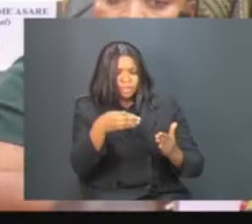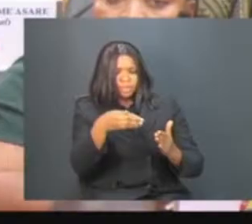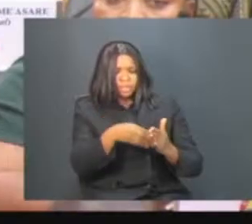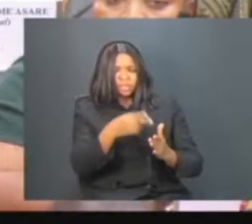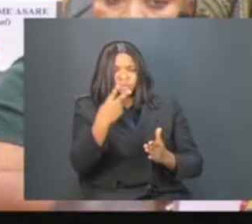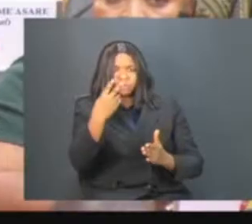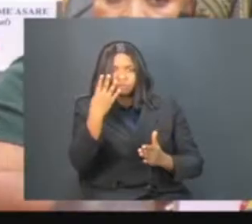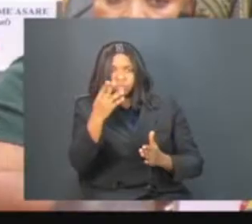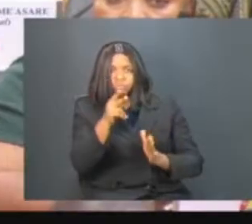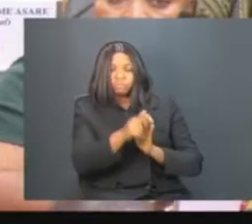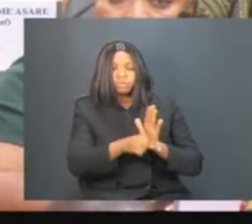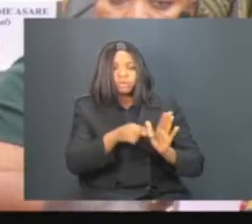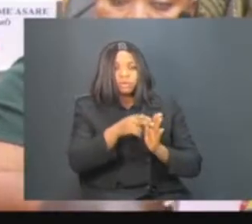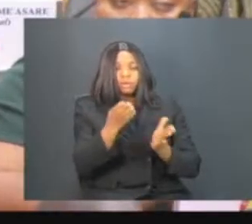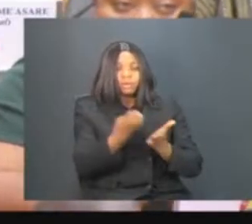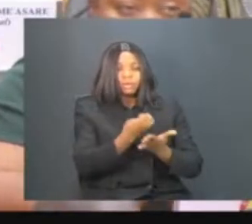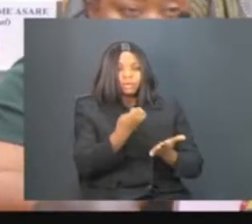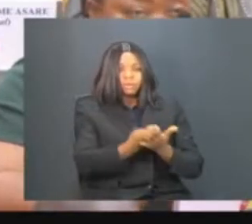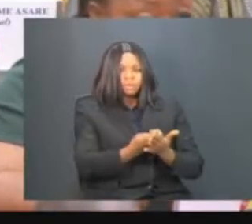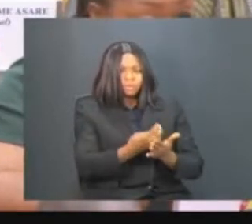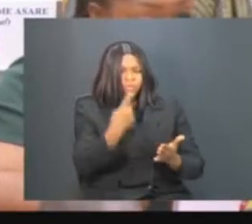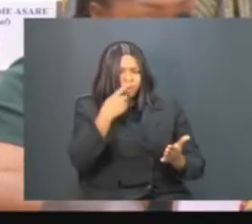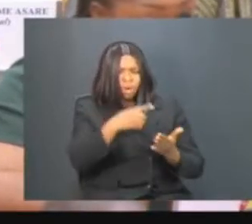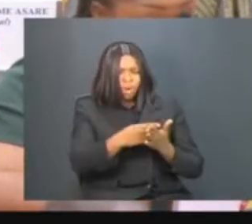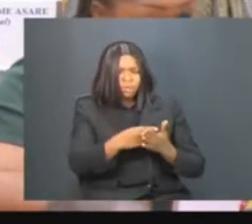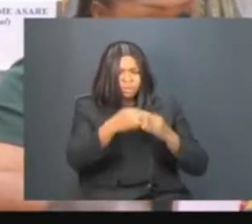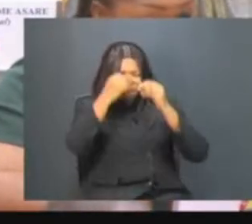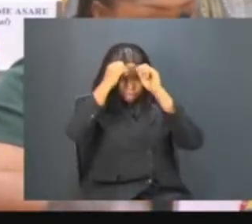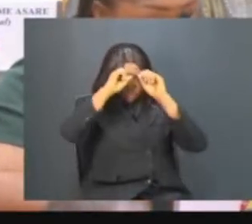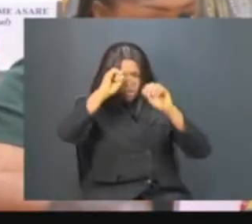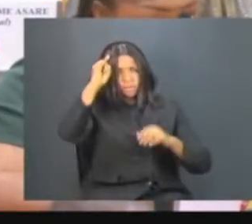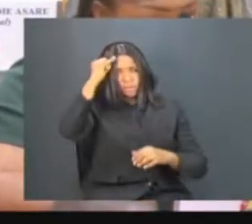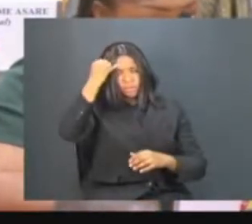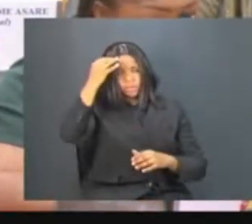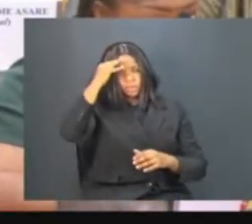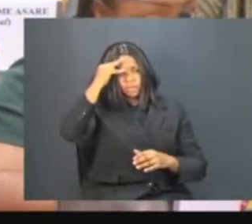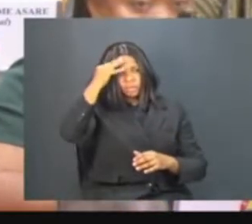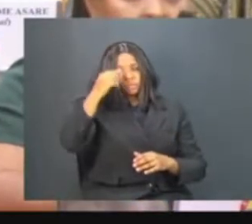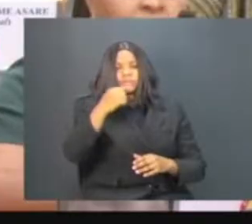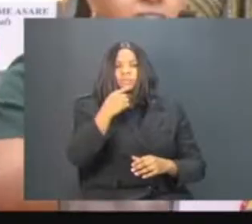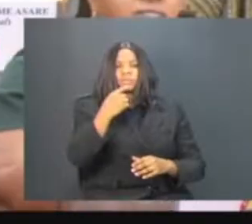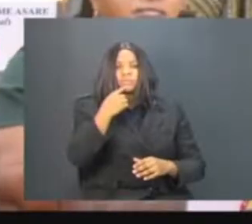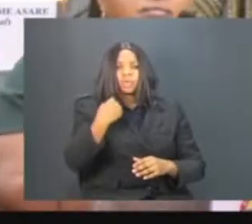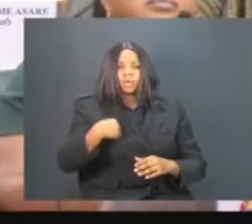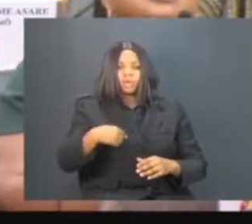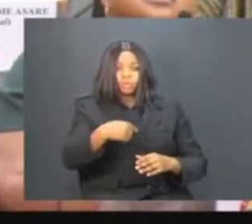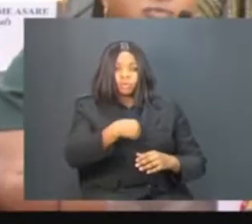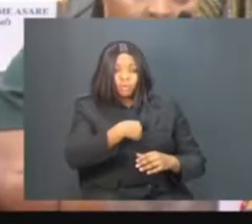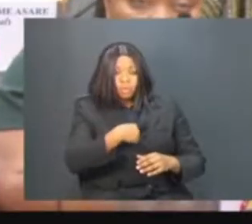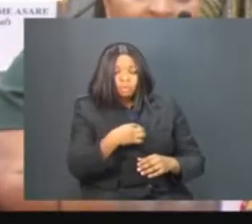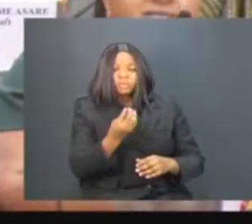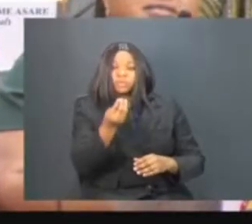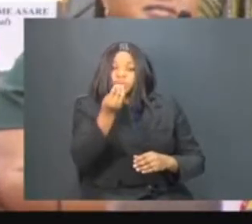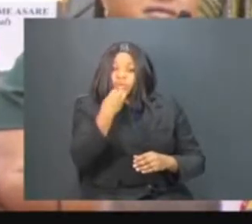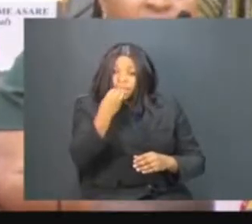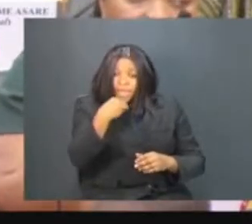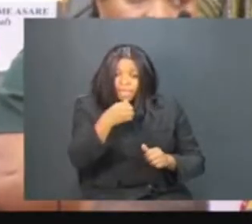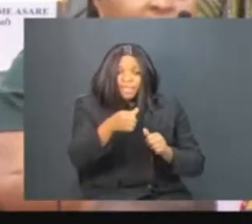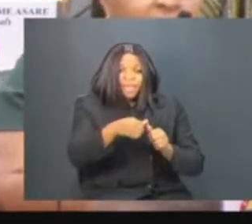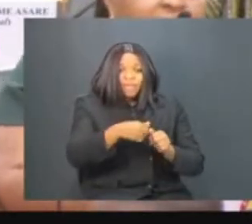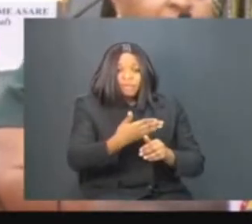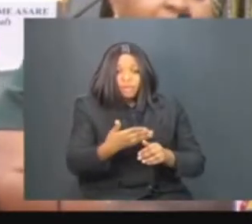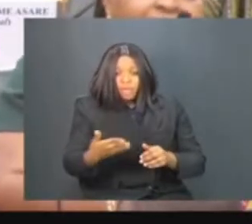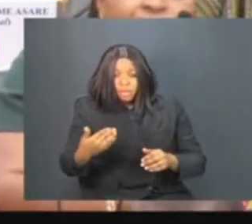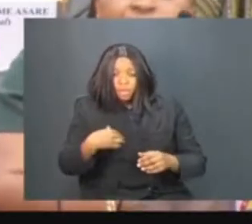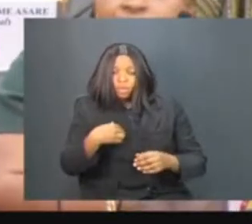His Excellency President Mahama said, we are going to consume what we produce.